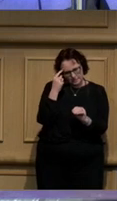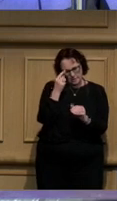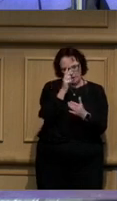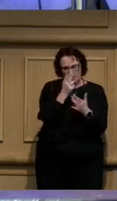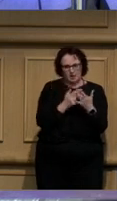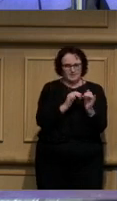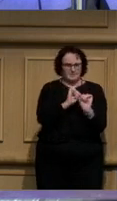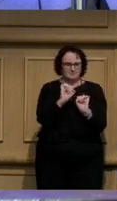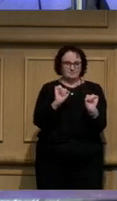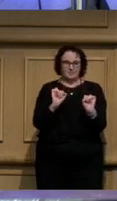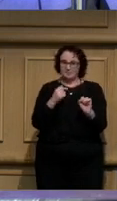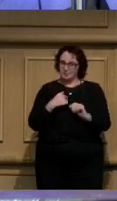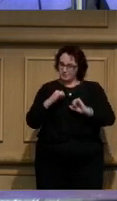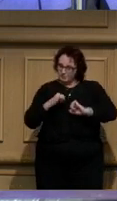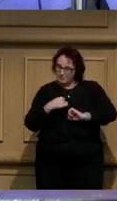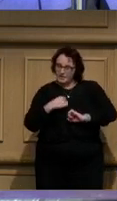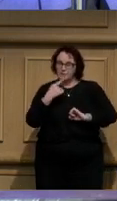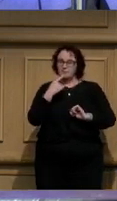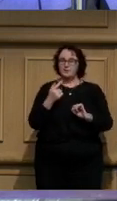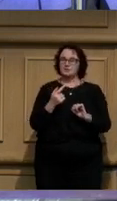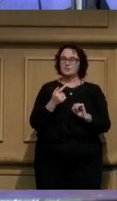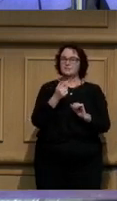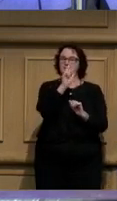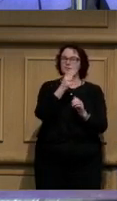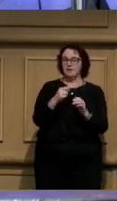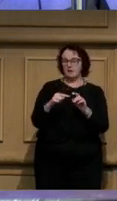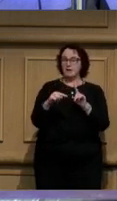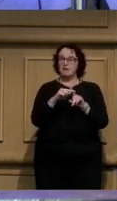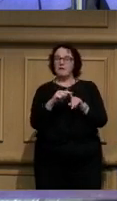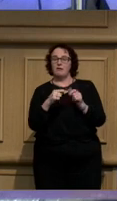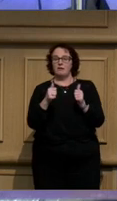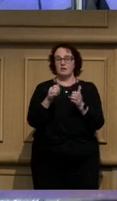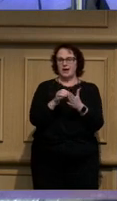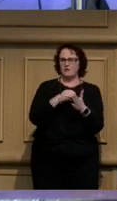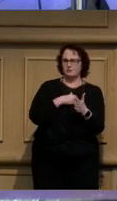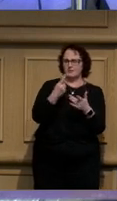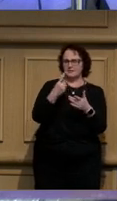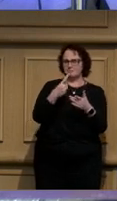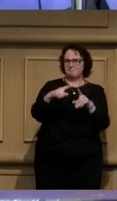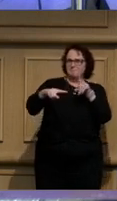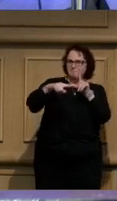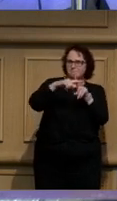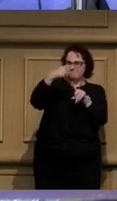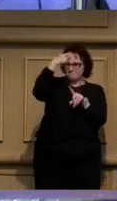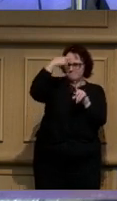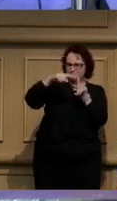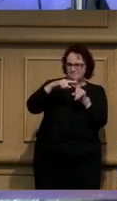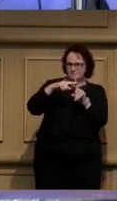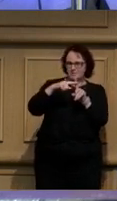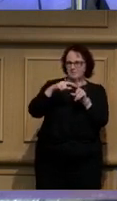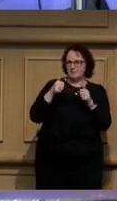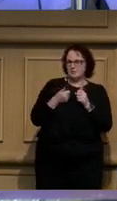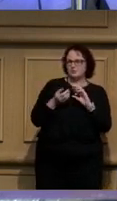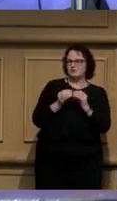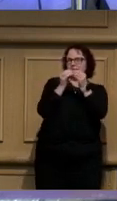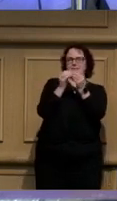maybe some people will disagree with this, but I think they're optimistic beings. I think you kind of have to be to kind of create something. And I guess